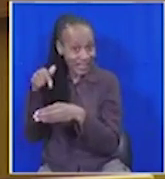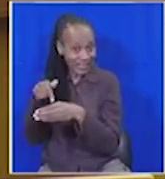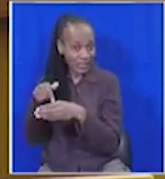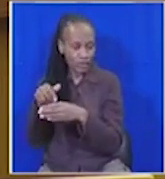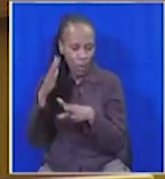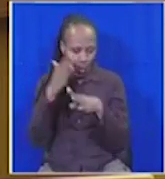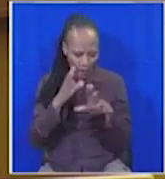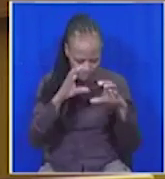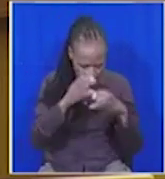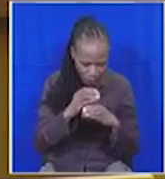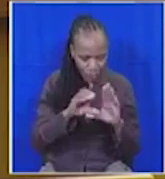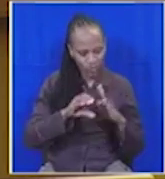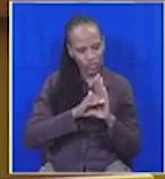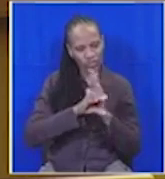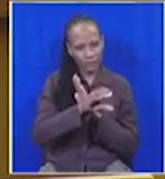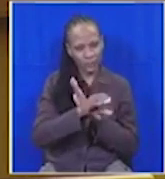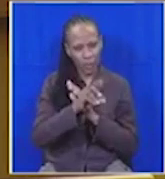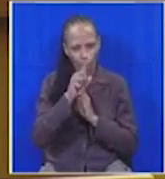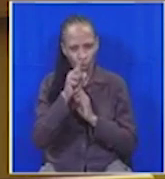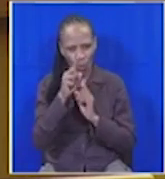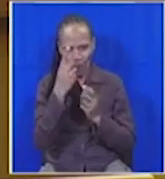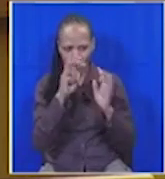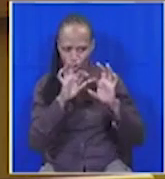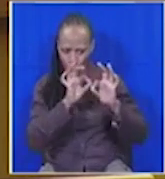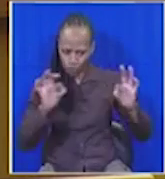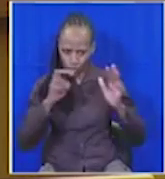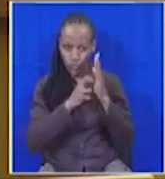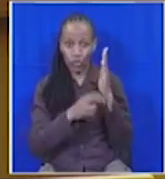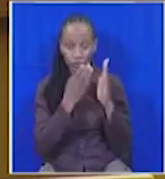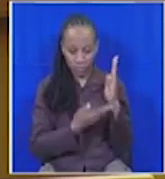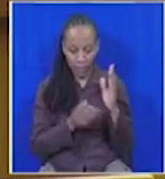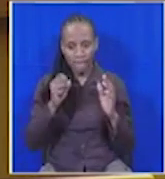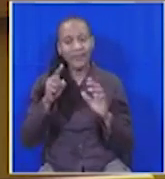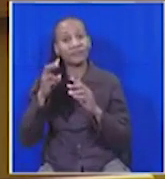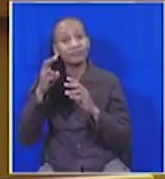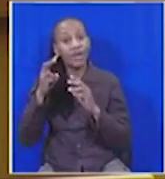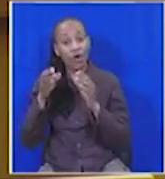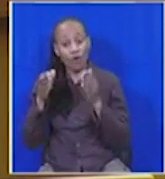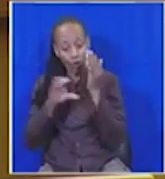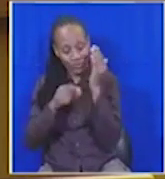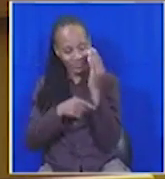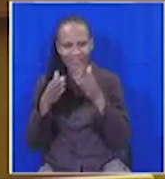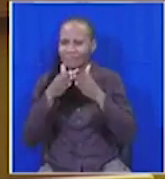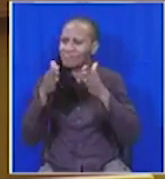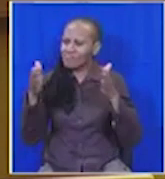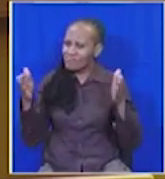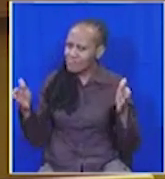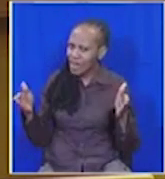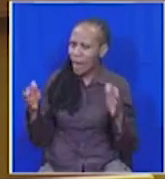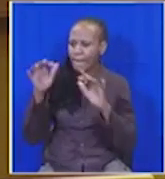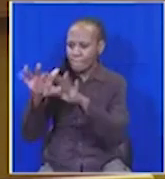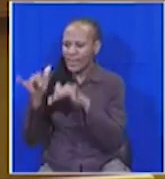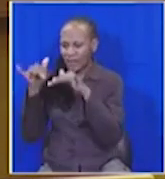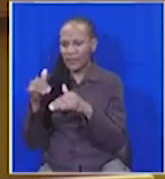on legislation. And because the Constitution is very extensive on how Parliament should process